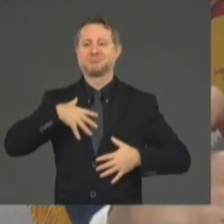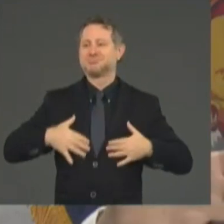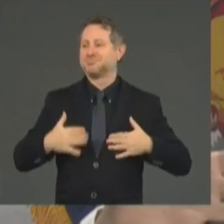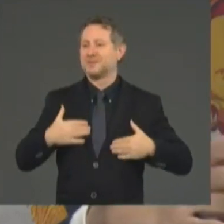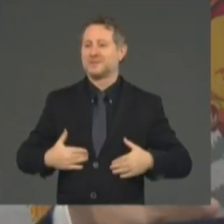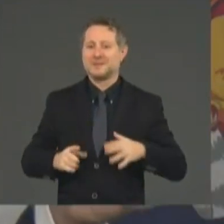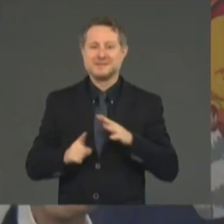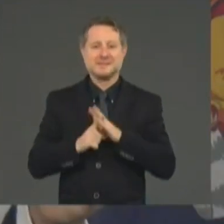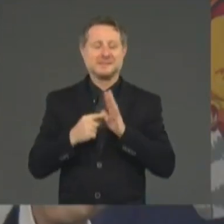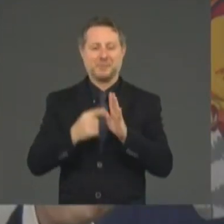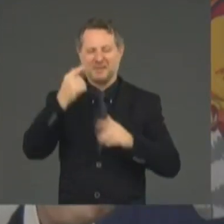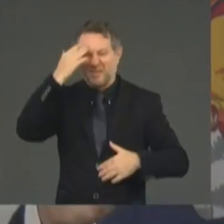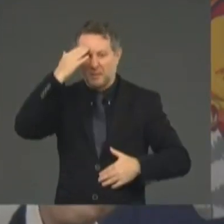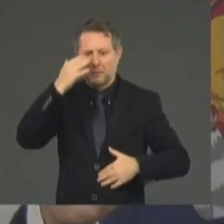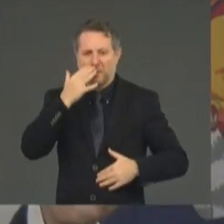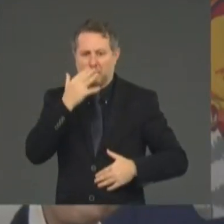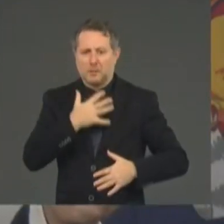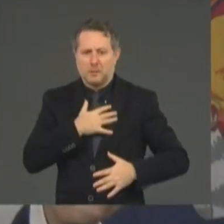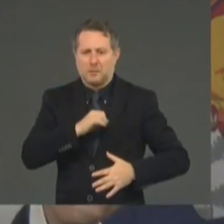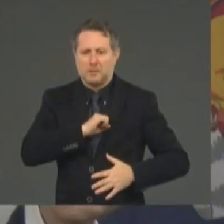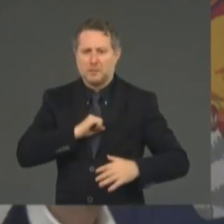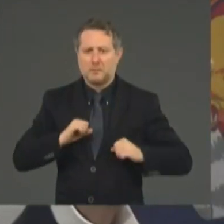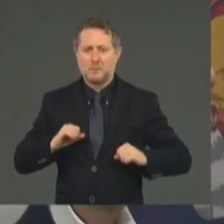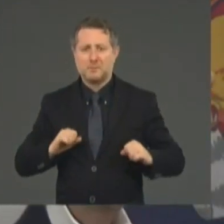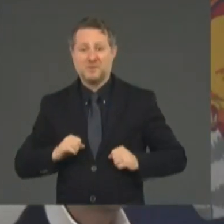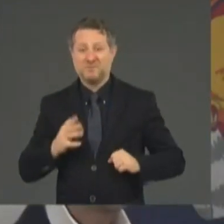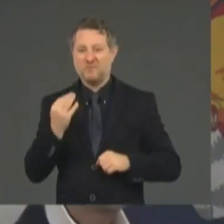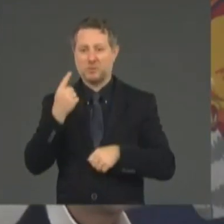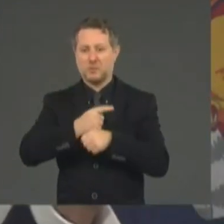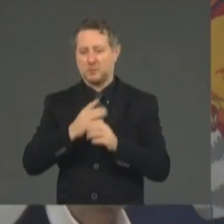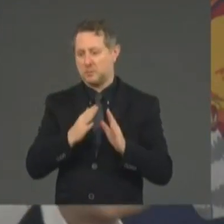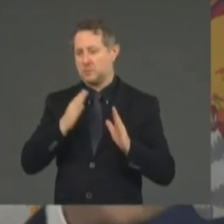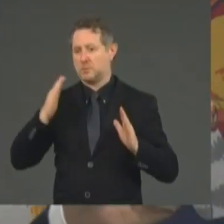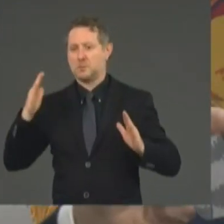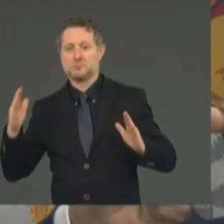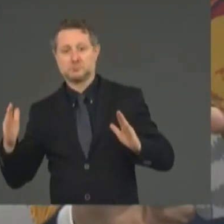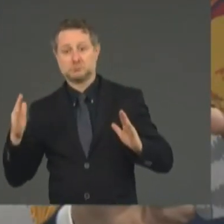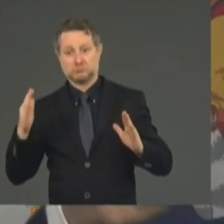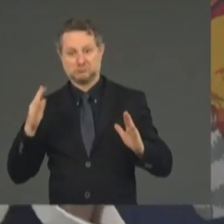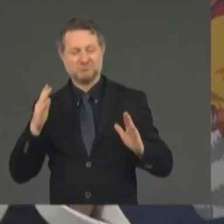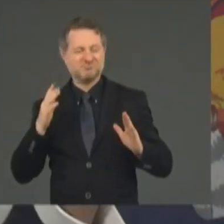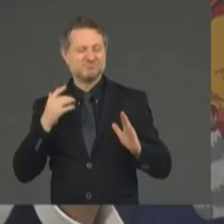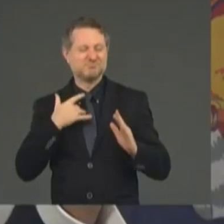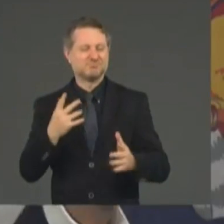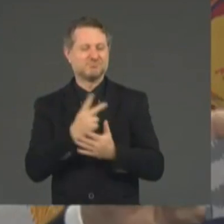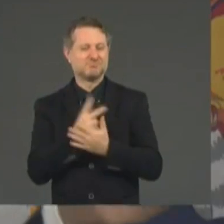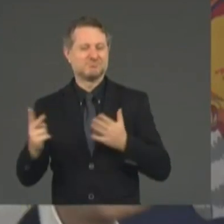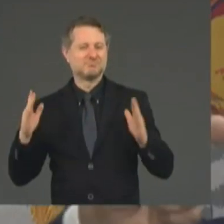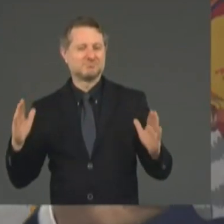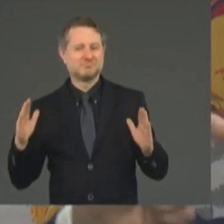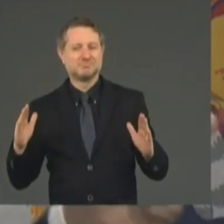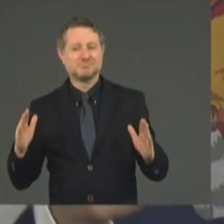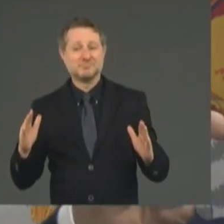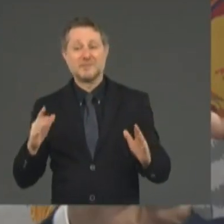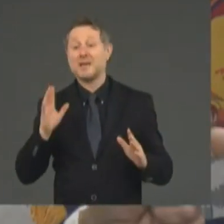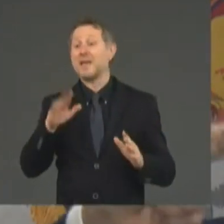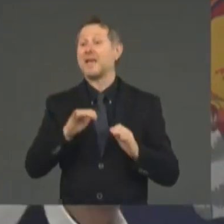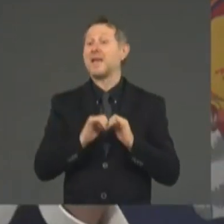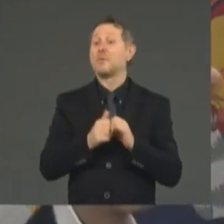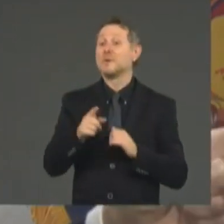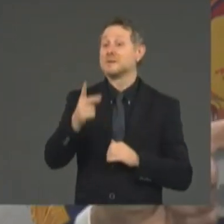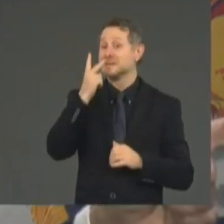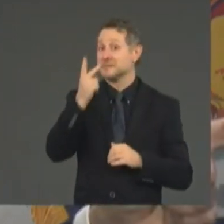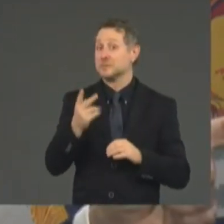or not. And then if all else fails, the way you see the increase is